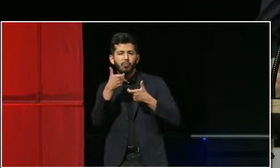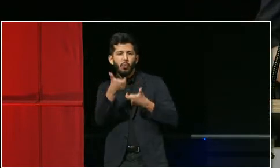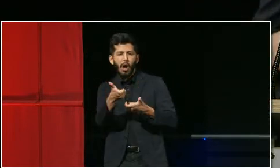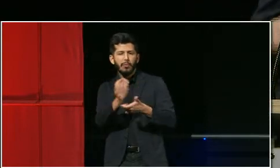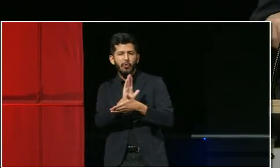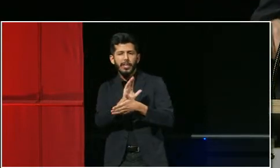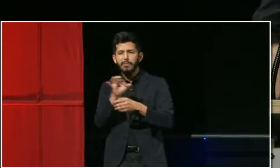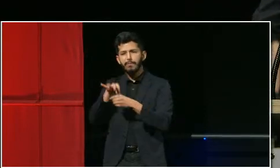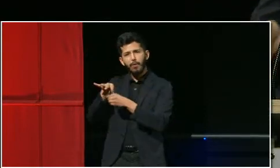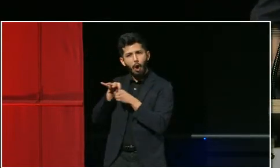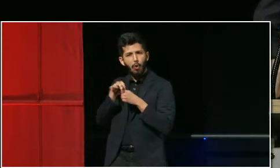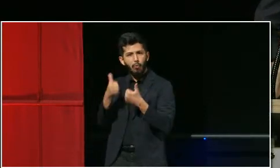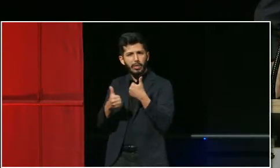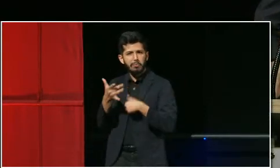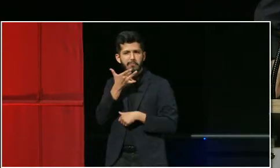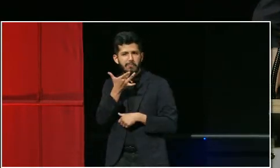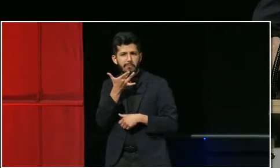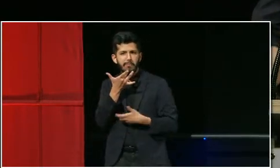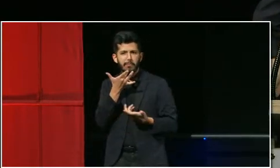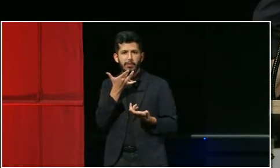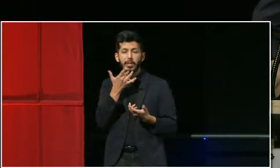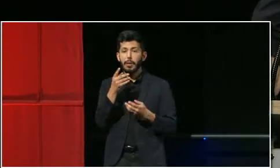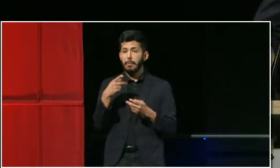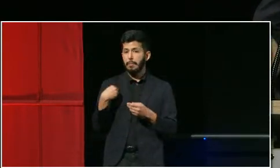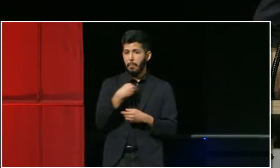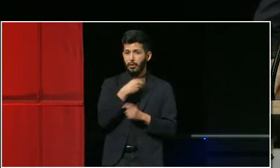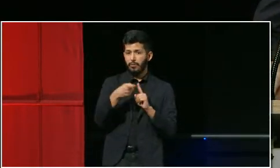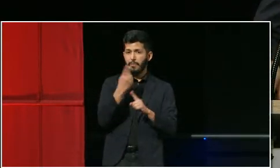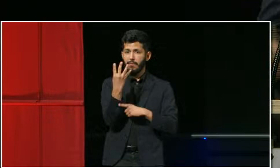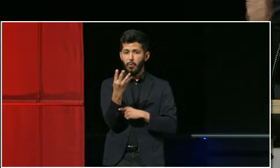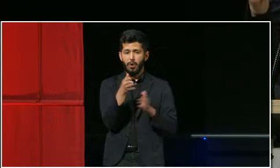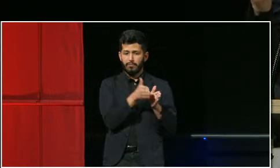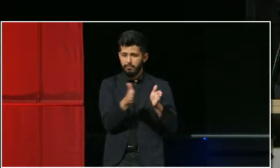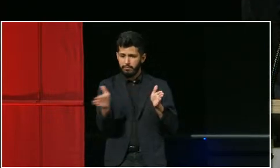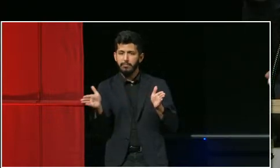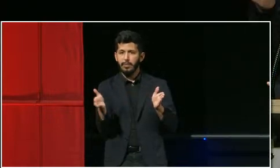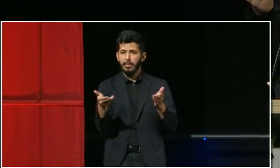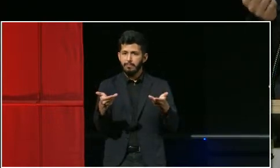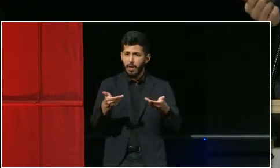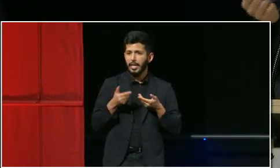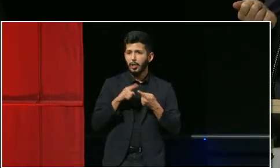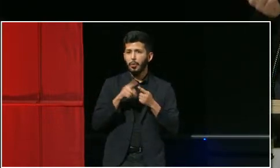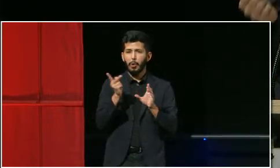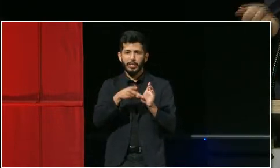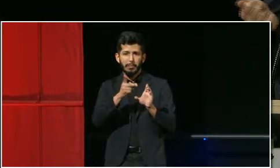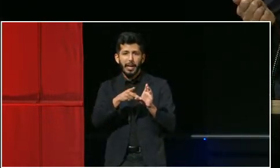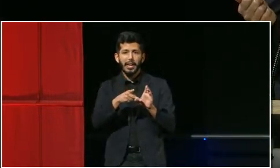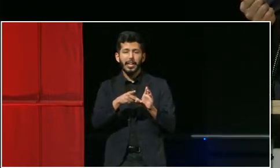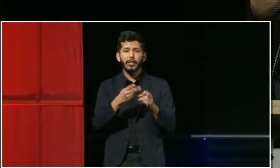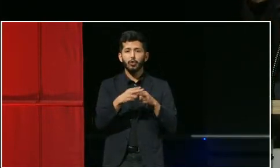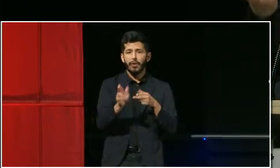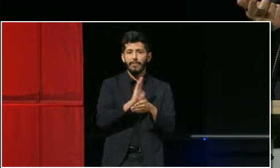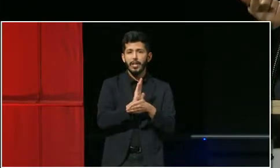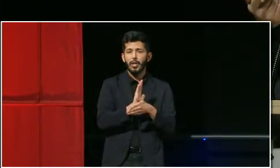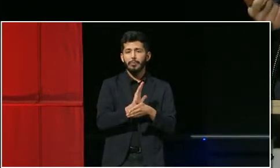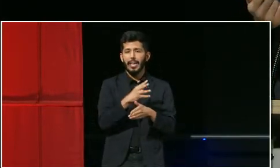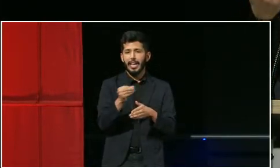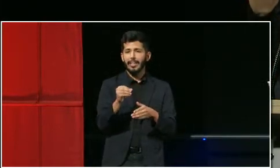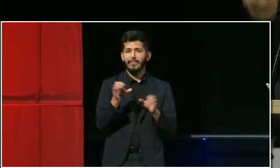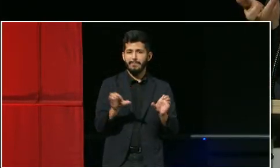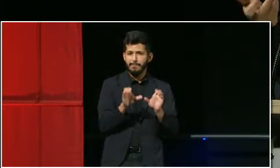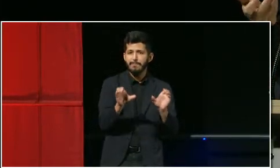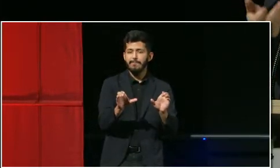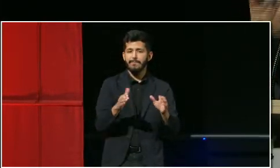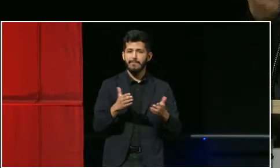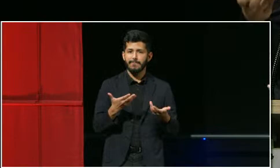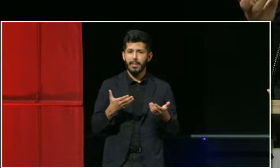vote. Members from four branches are invited to participate. They're members from the Short Films and Feature Animation branch, the Directors branch,